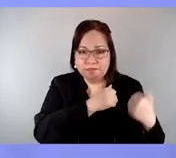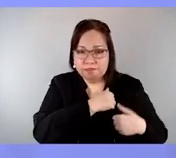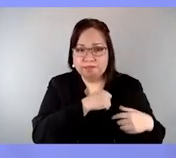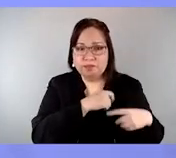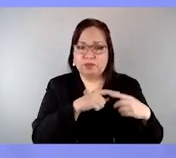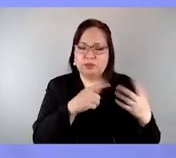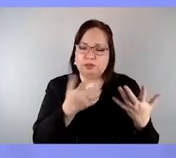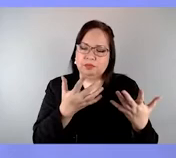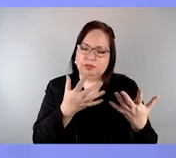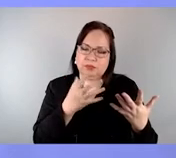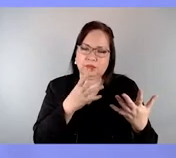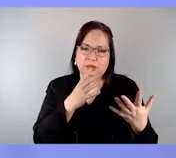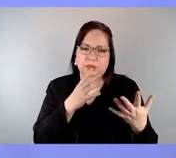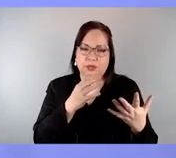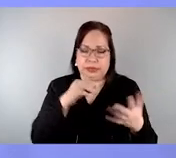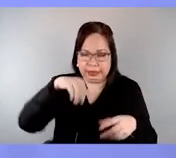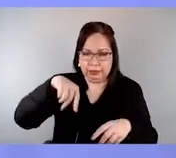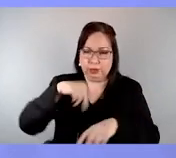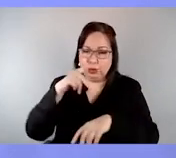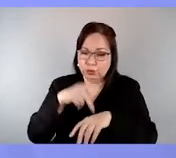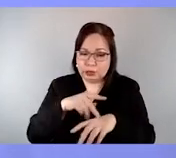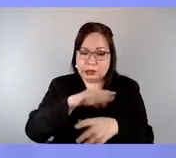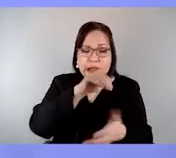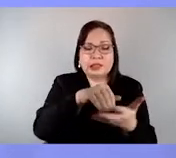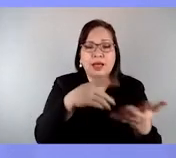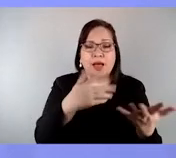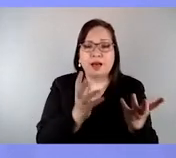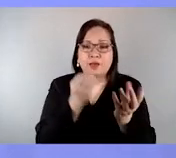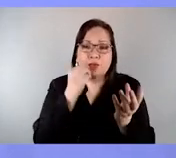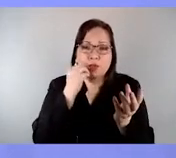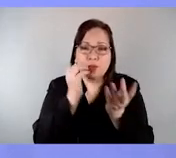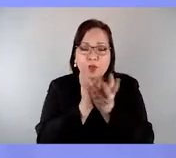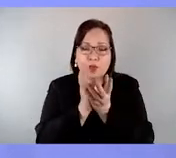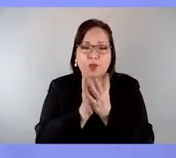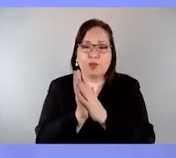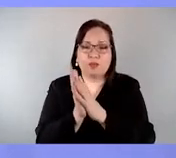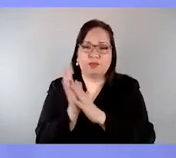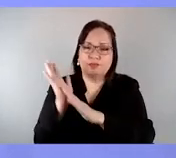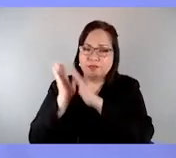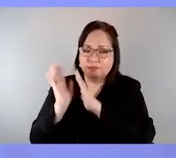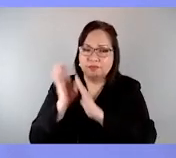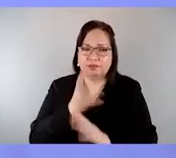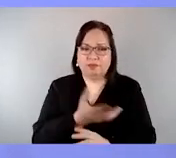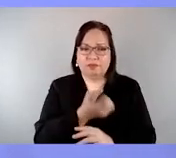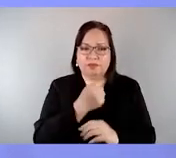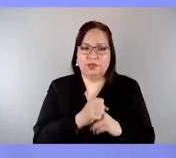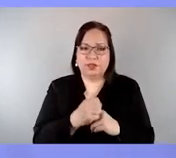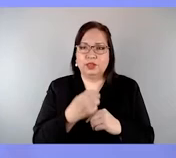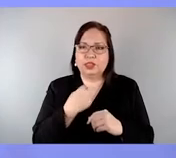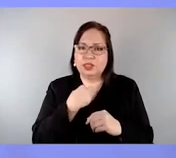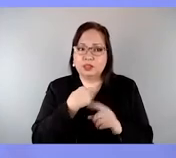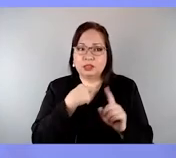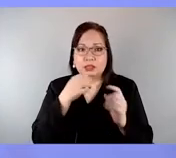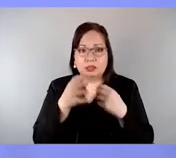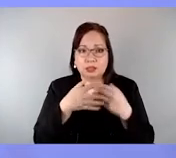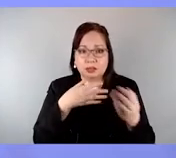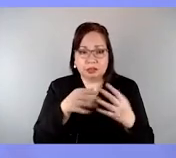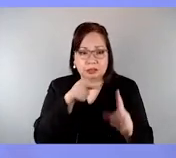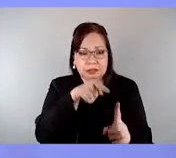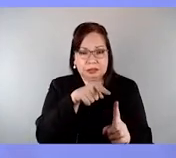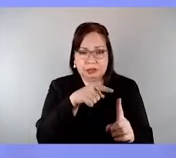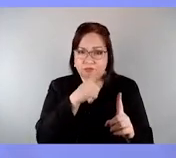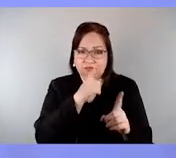existing internal armed conflicts in this country, they have been, to a certain extent, suspected